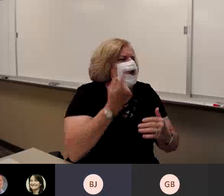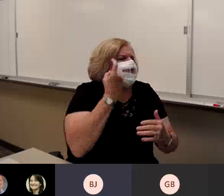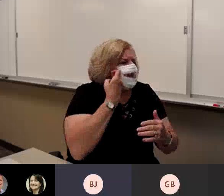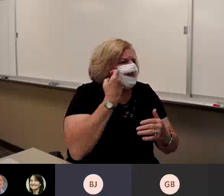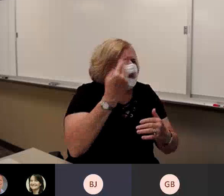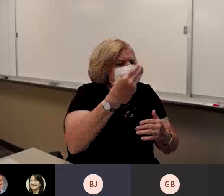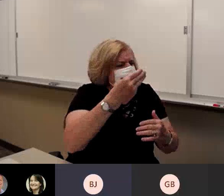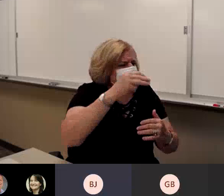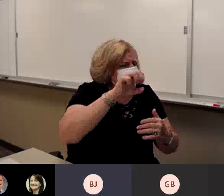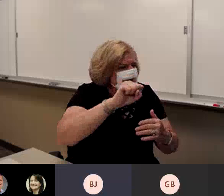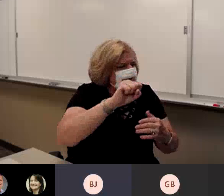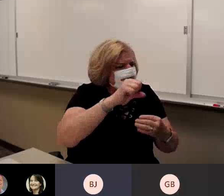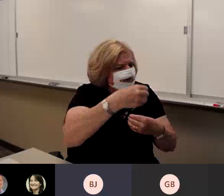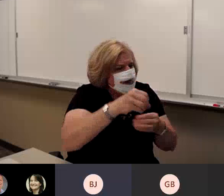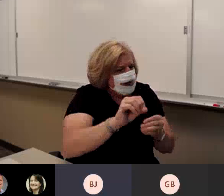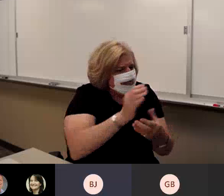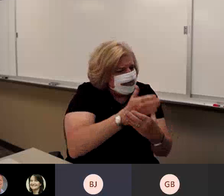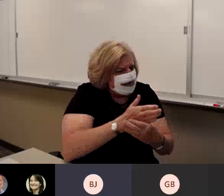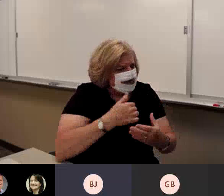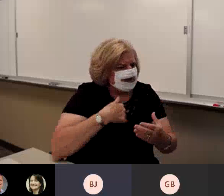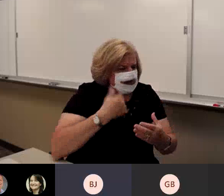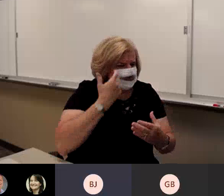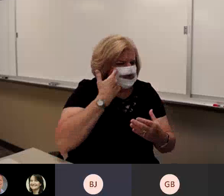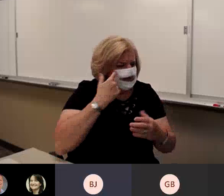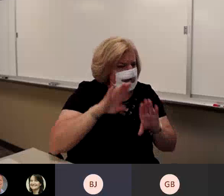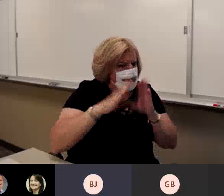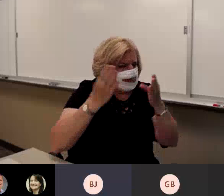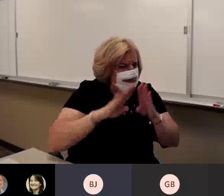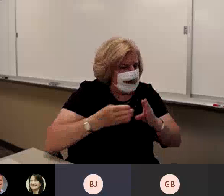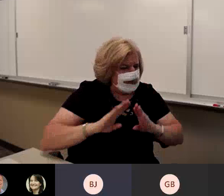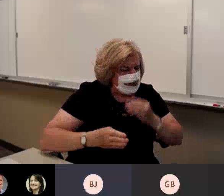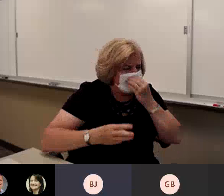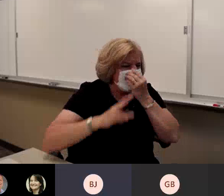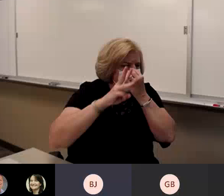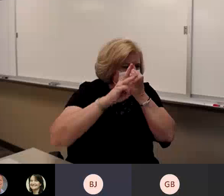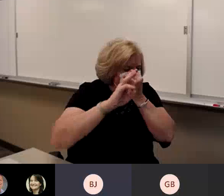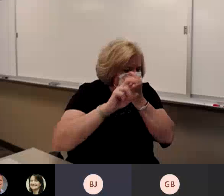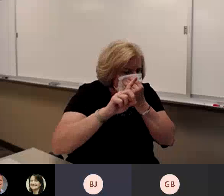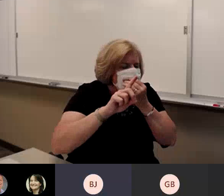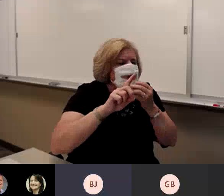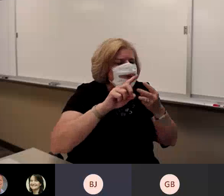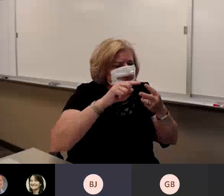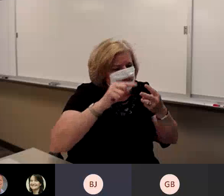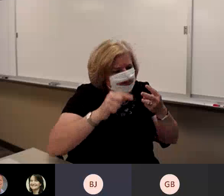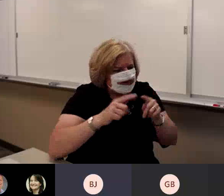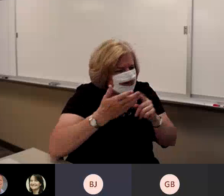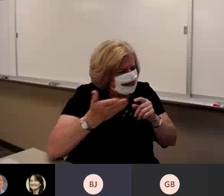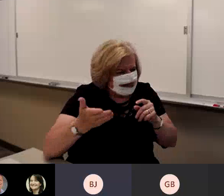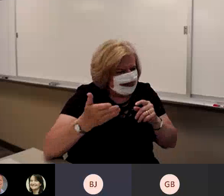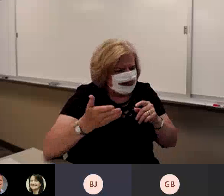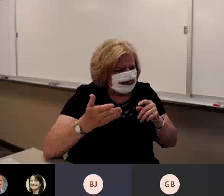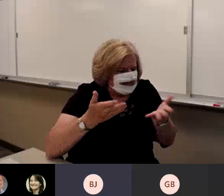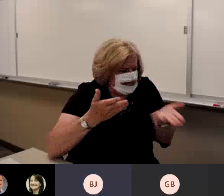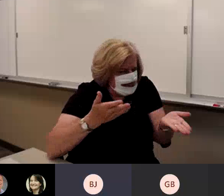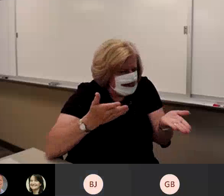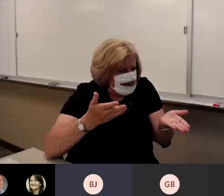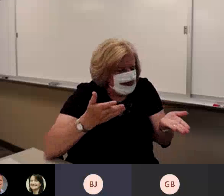Microsoft Office files that I've had open in Word and Excel and other things.